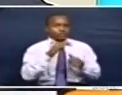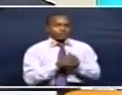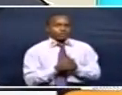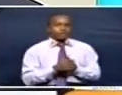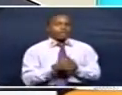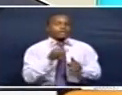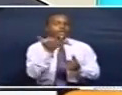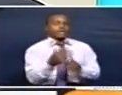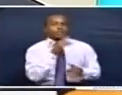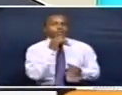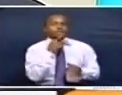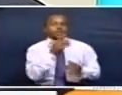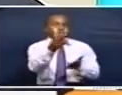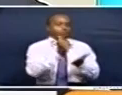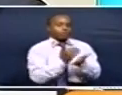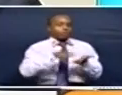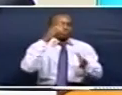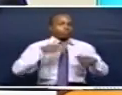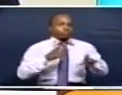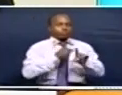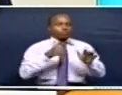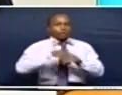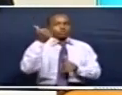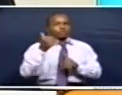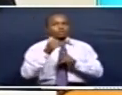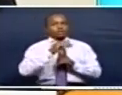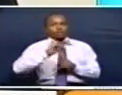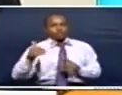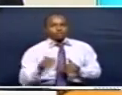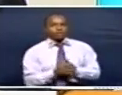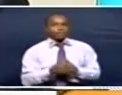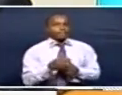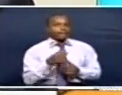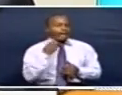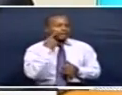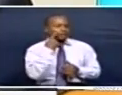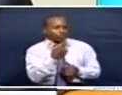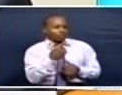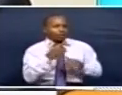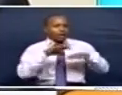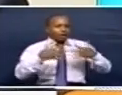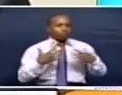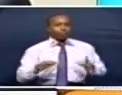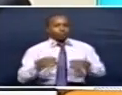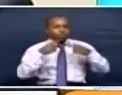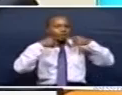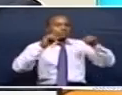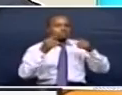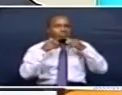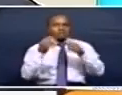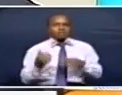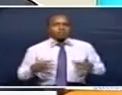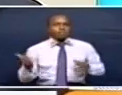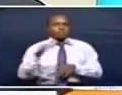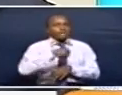more people from outside the county. I saw the kind of utterances. When people come